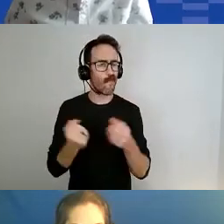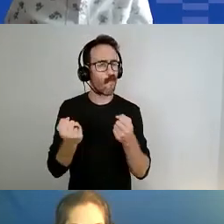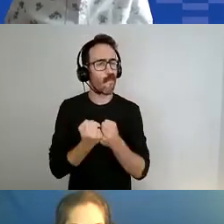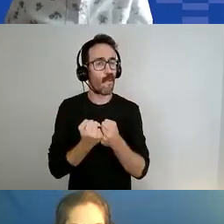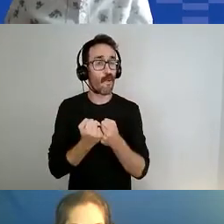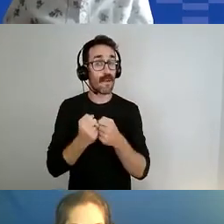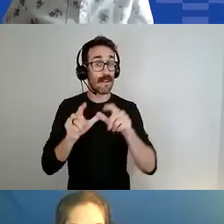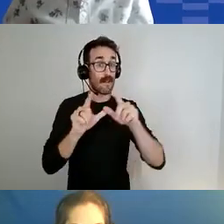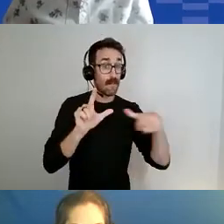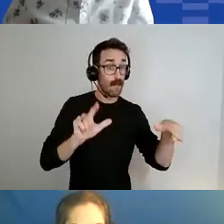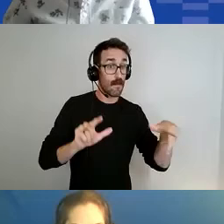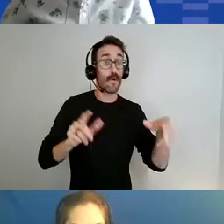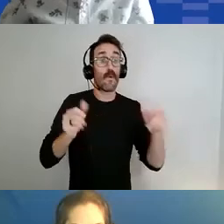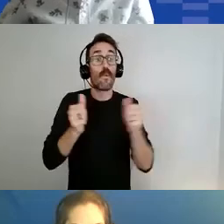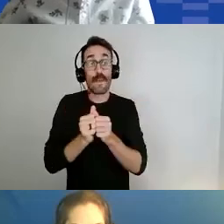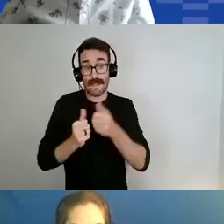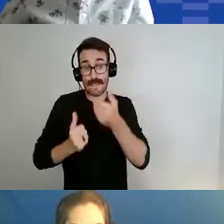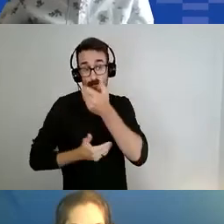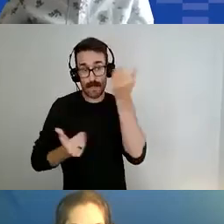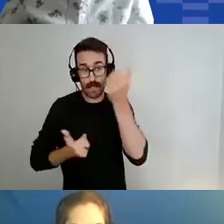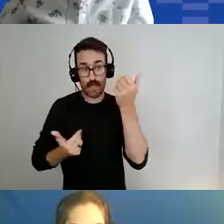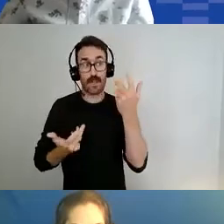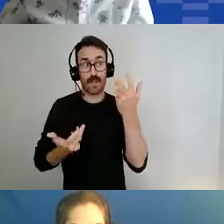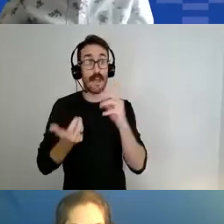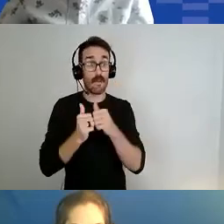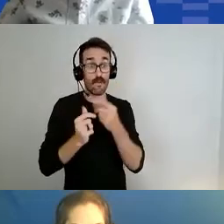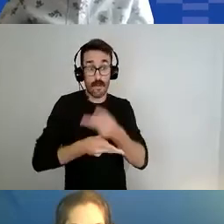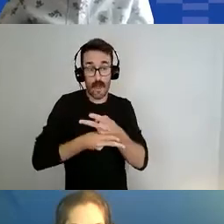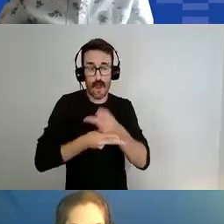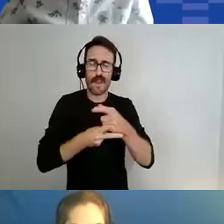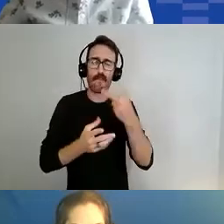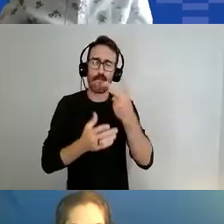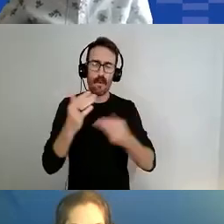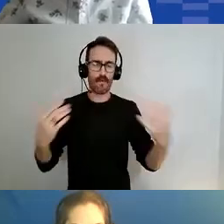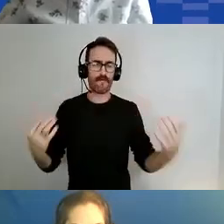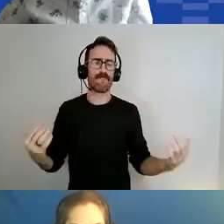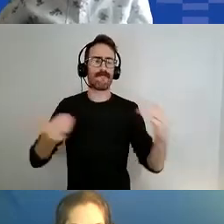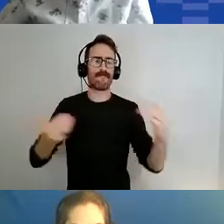with dementia and those involved in caring for them.